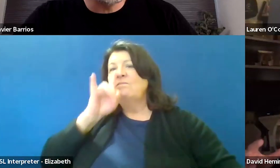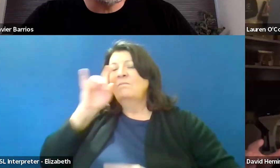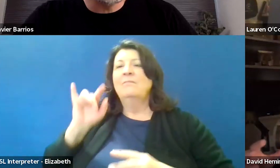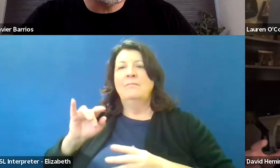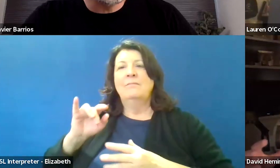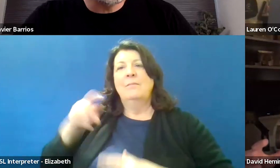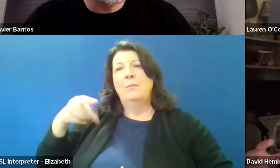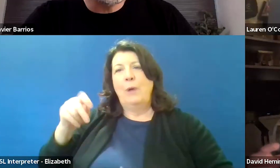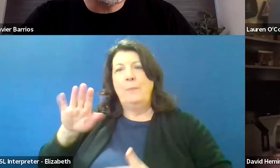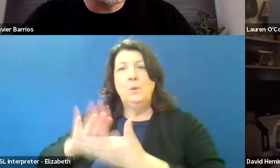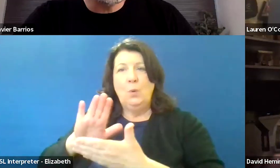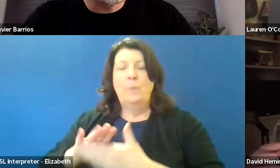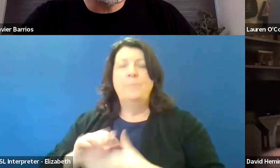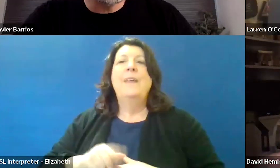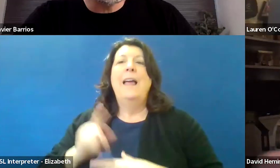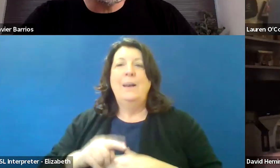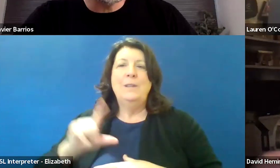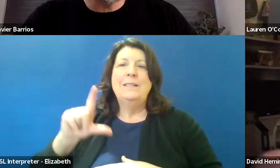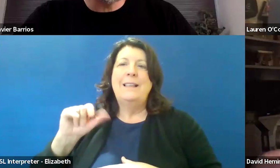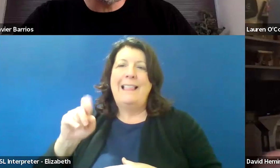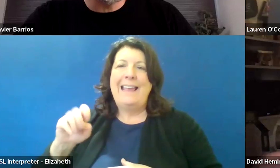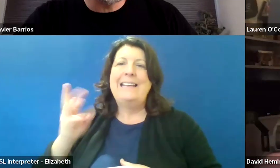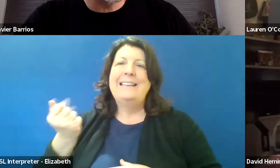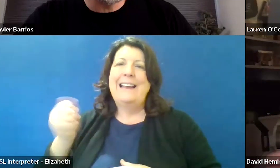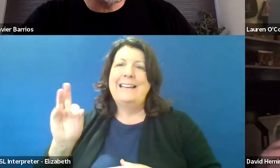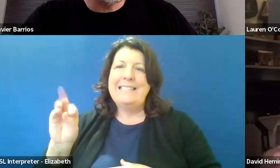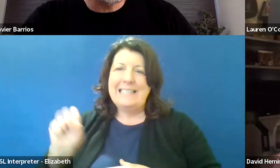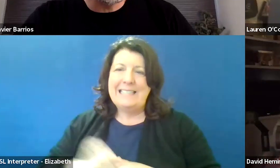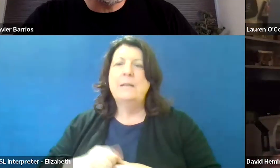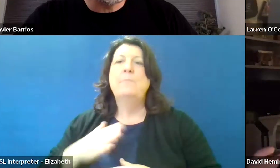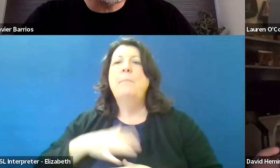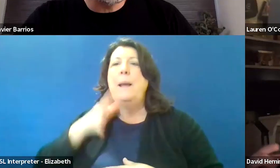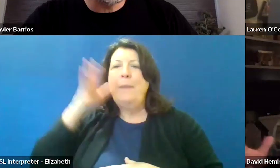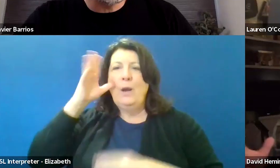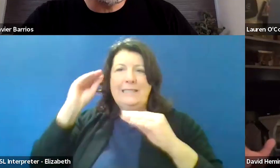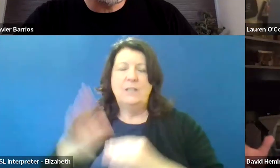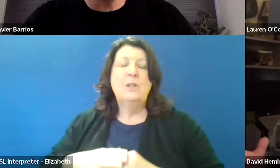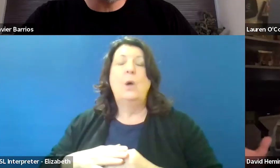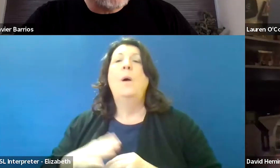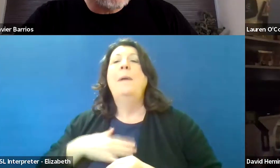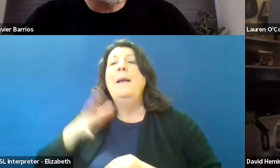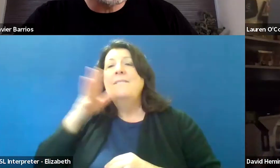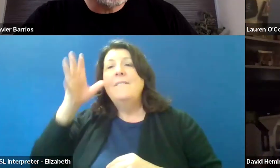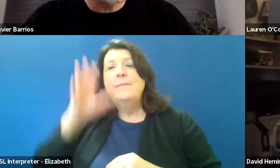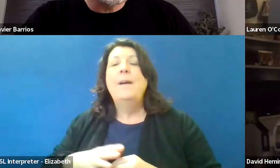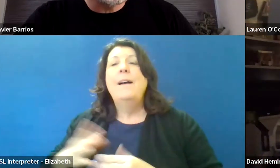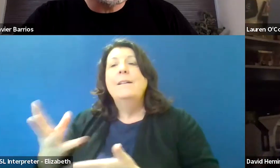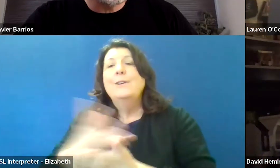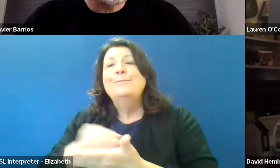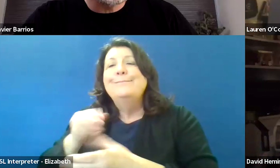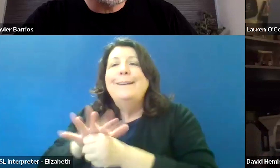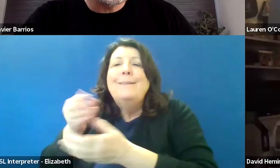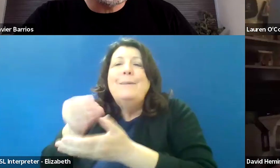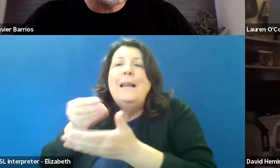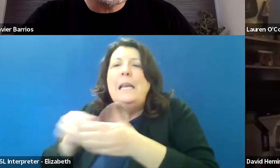I hadn't seen my father in a while. And I was having a hard time in the public school, and we kind of found enough money through scholarships to get me to the school where my dad was teaching. And